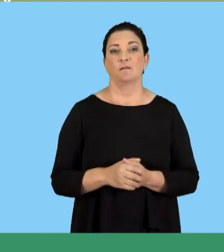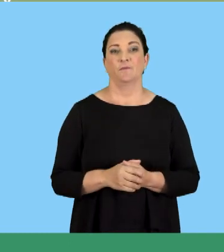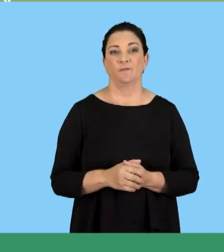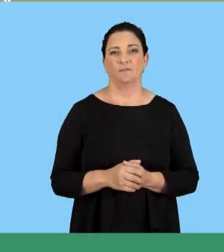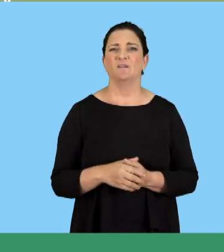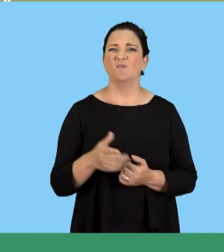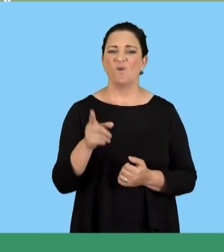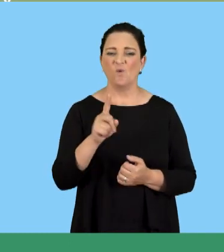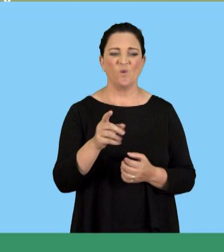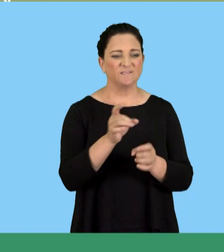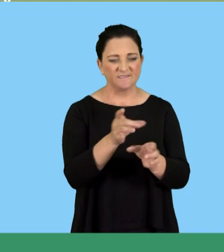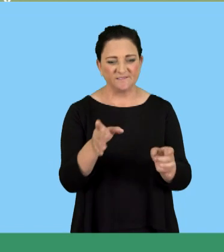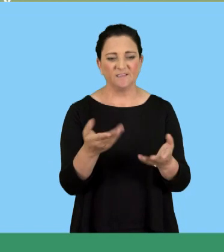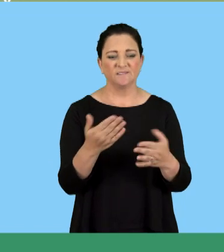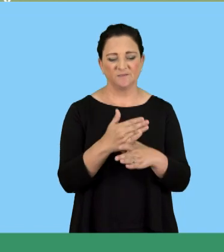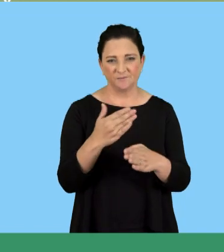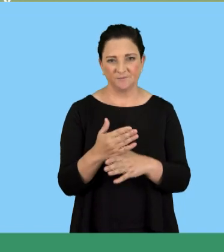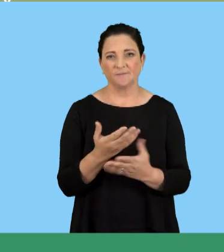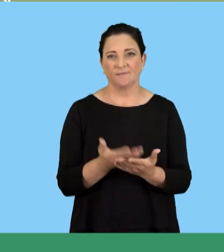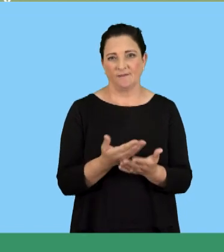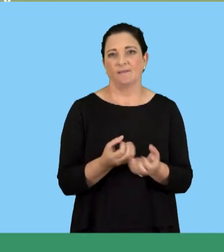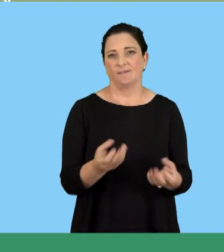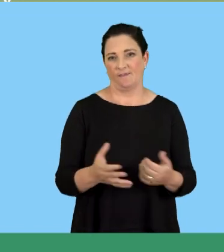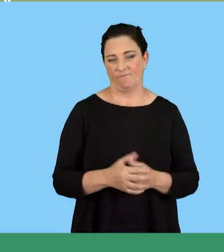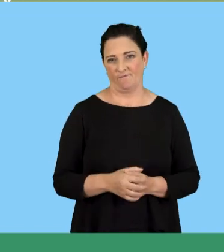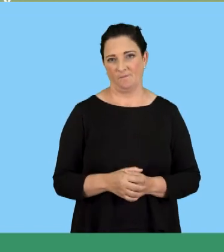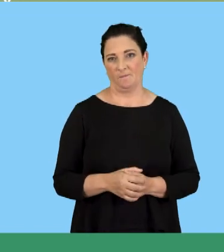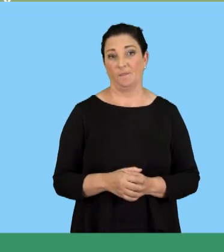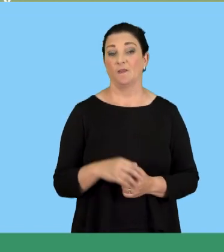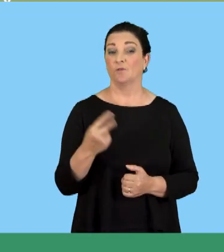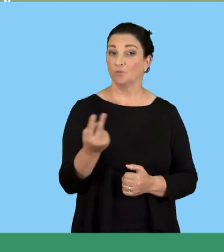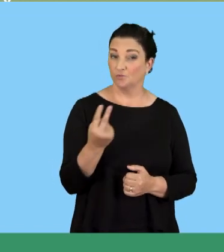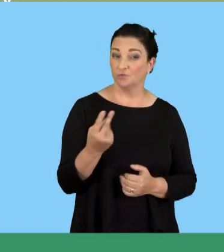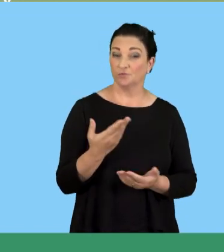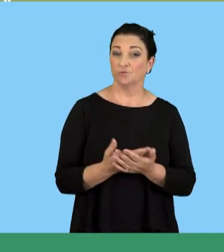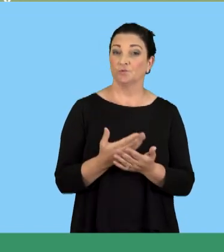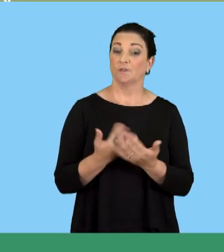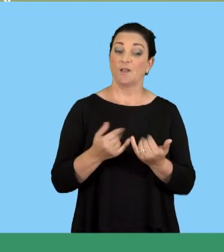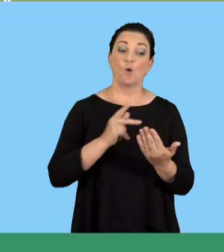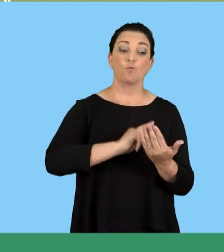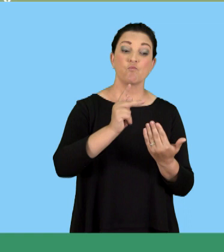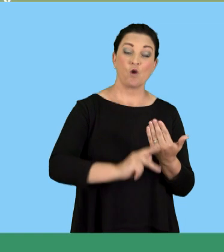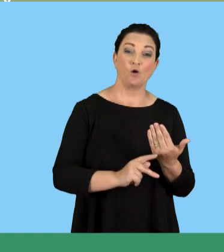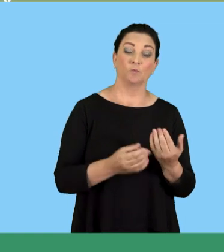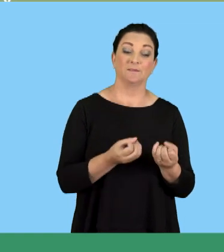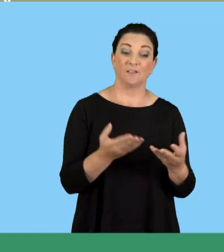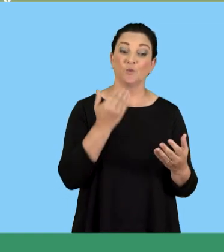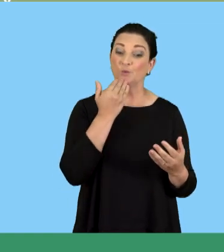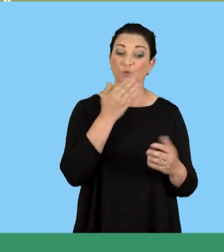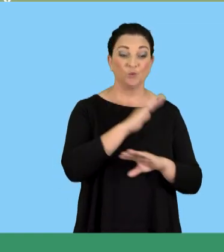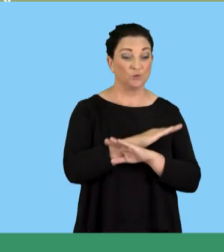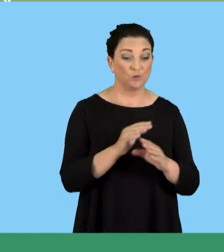their infected employees. They also offer entrepreneurial programs for people who are